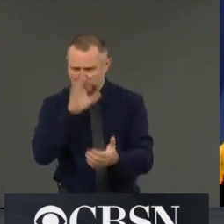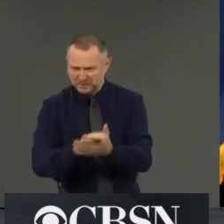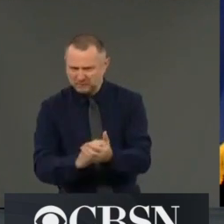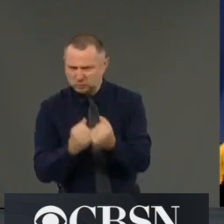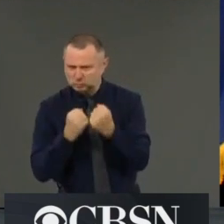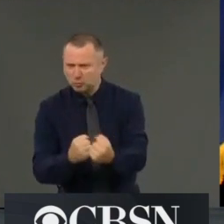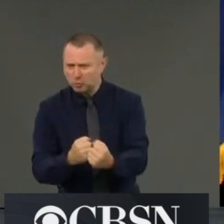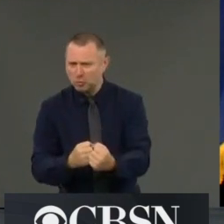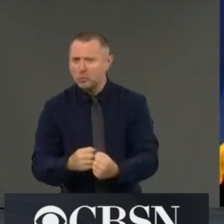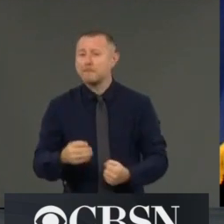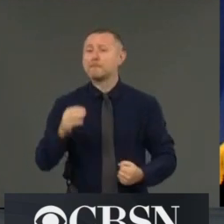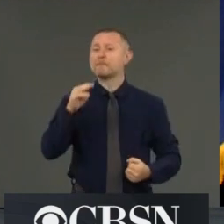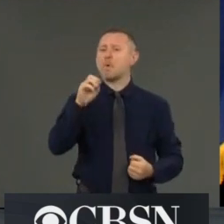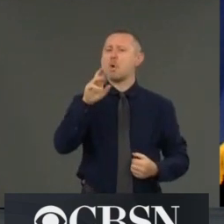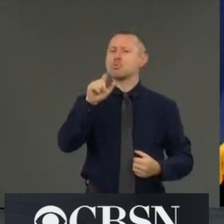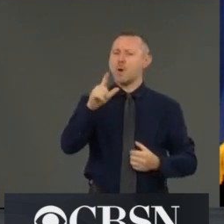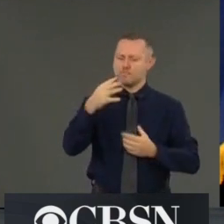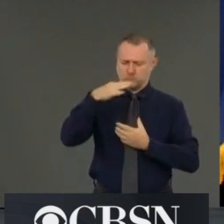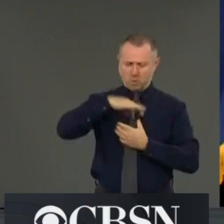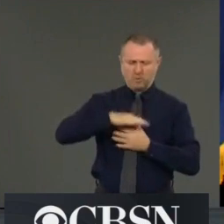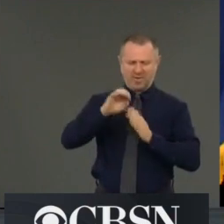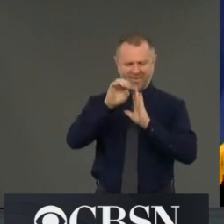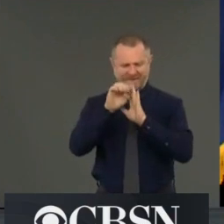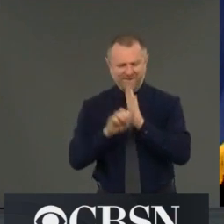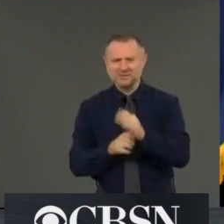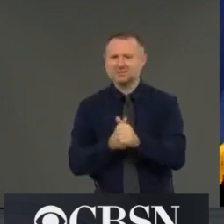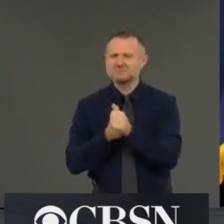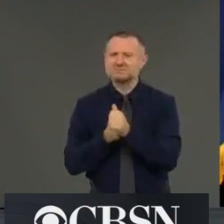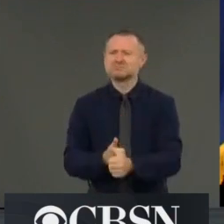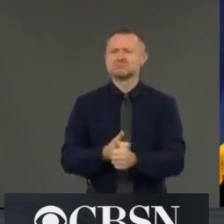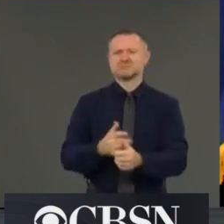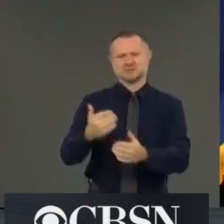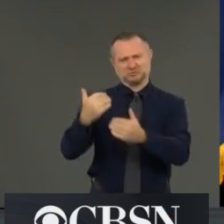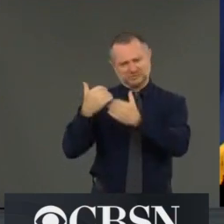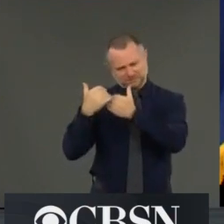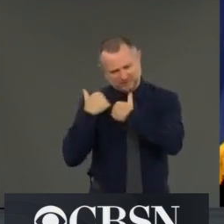and ethical responsibility.